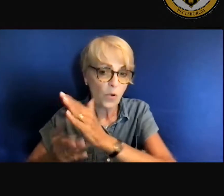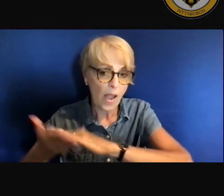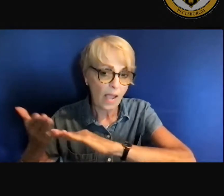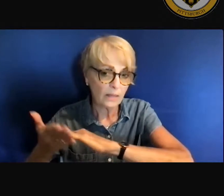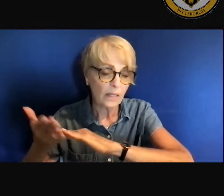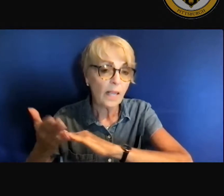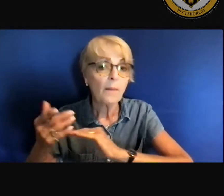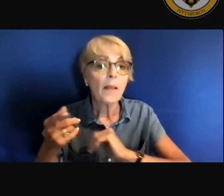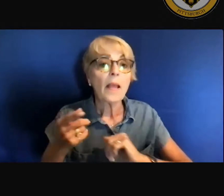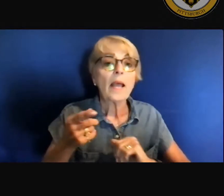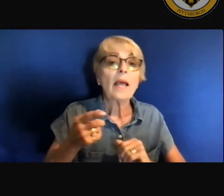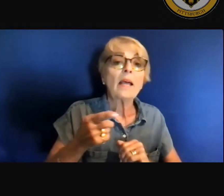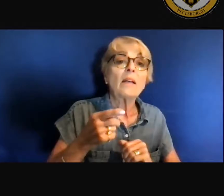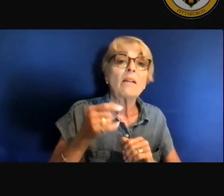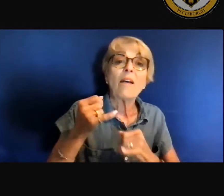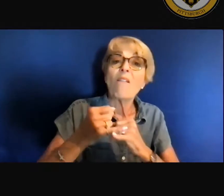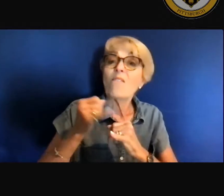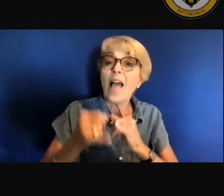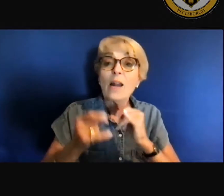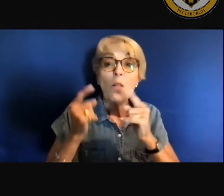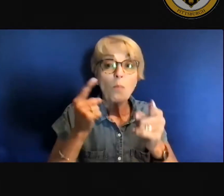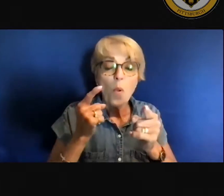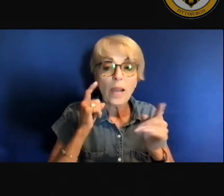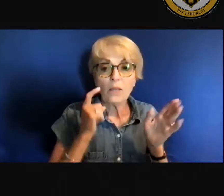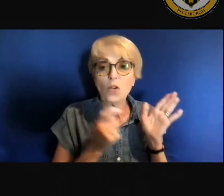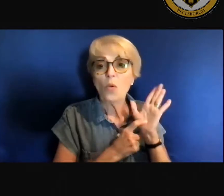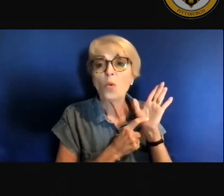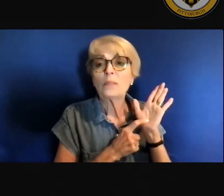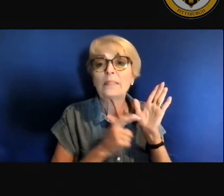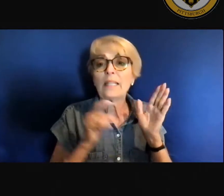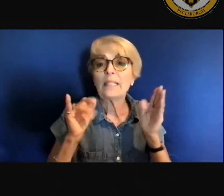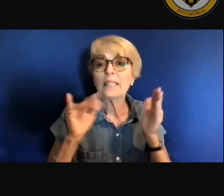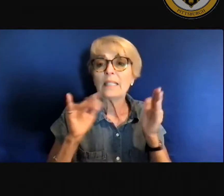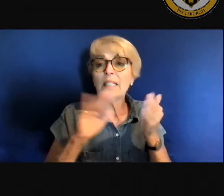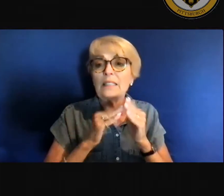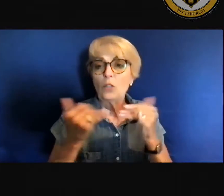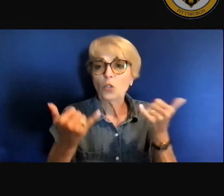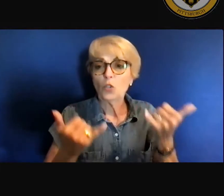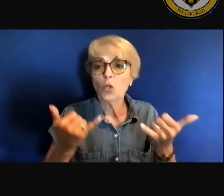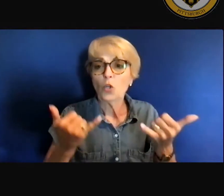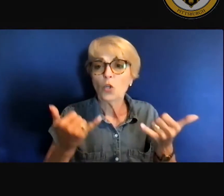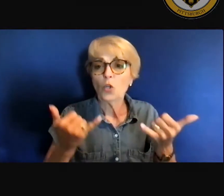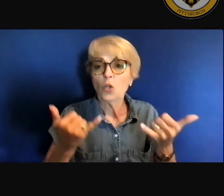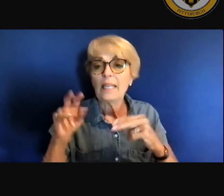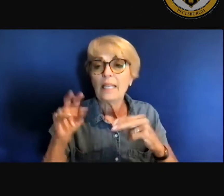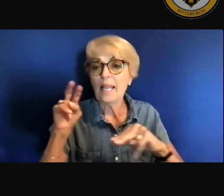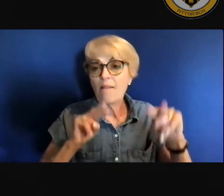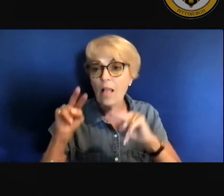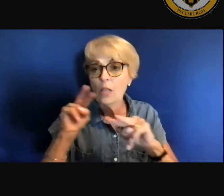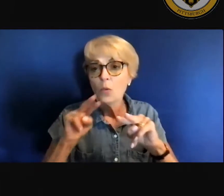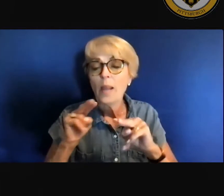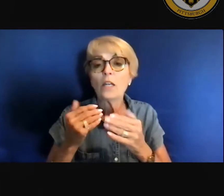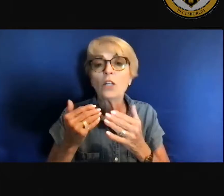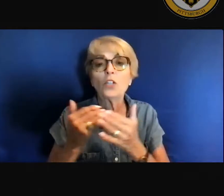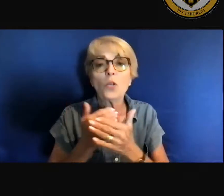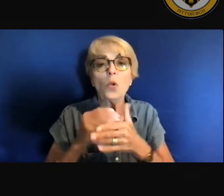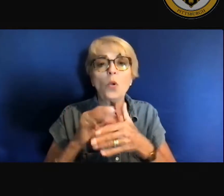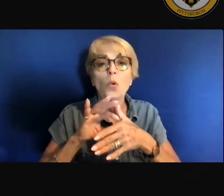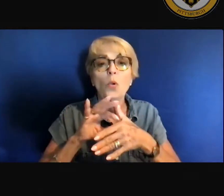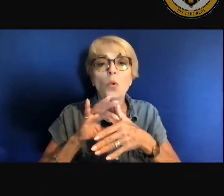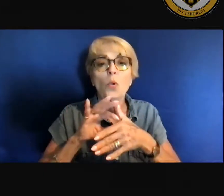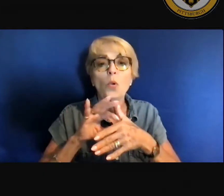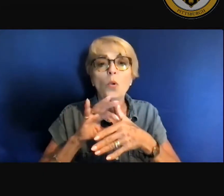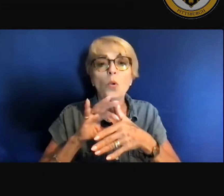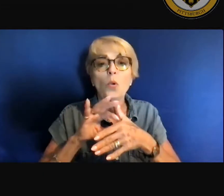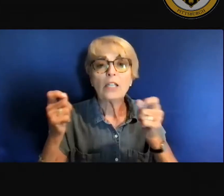Now, the final point notes that the city is currently evaluating a new enterprise content management system, and the controller's office